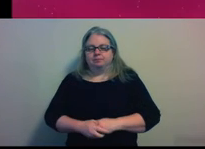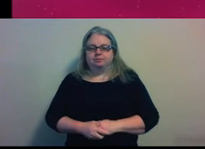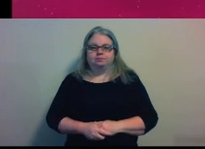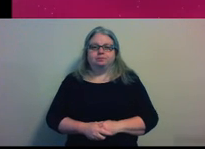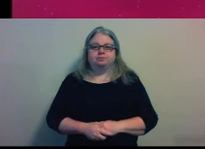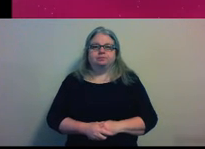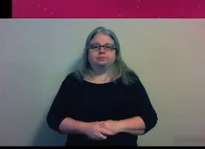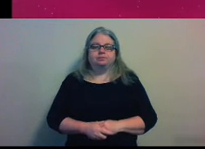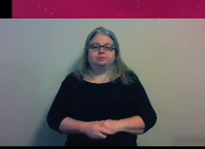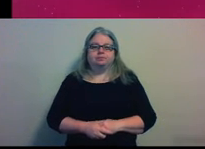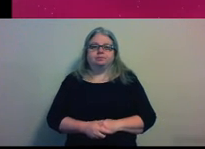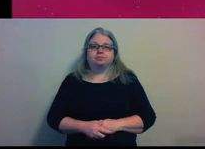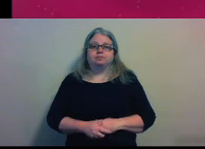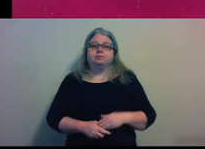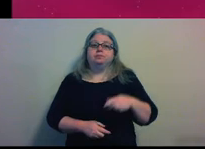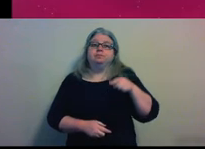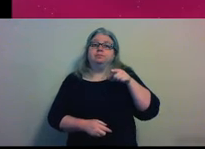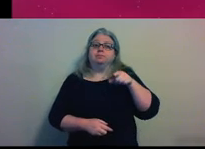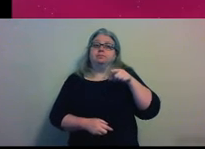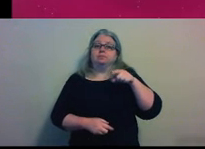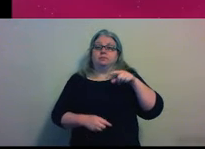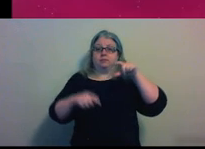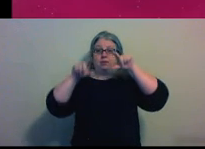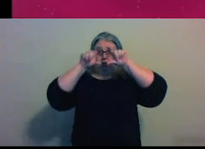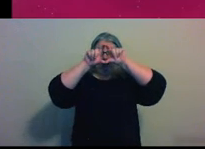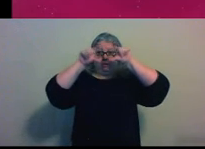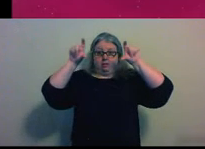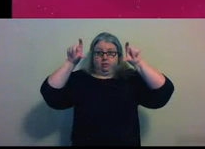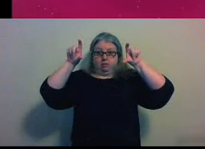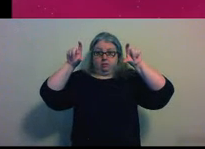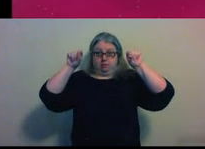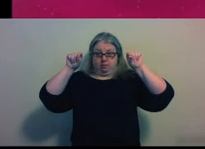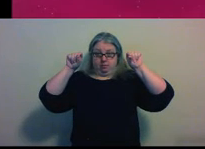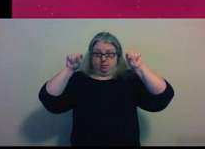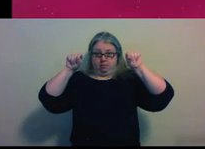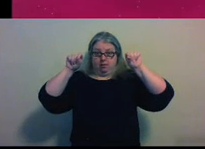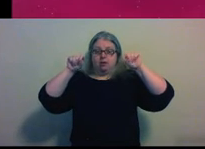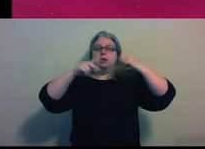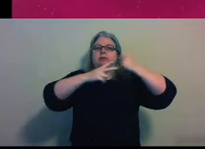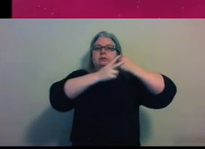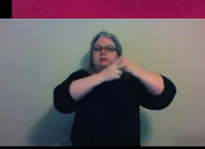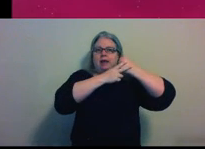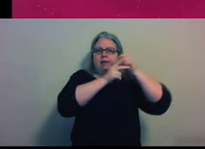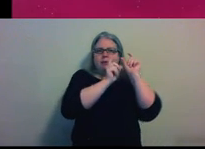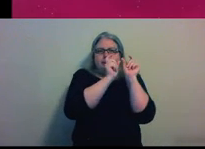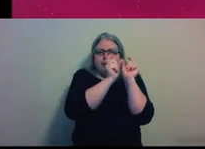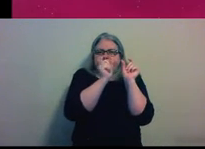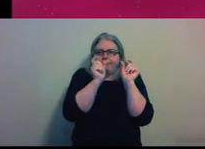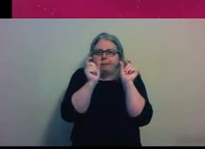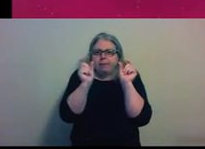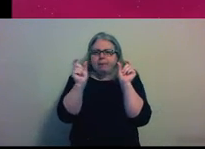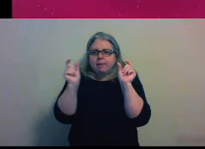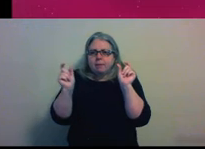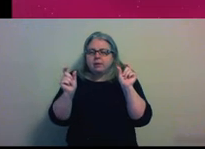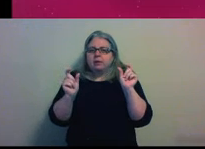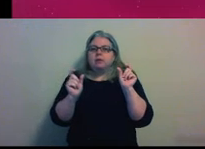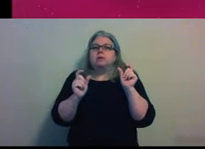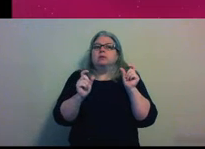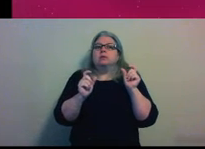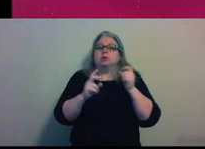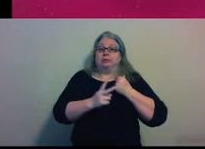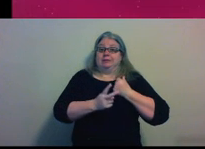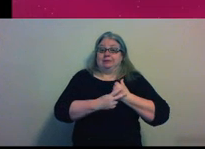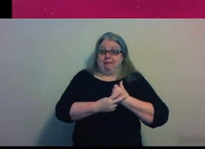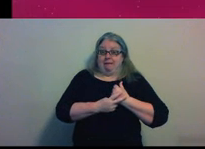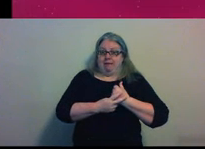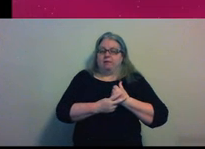What I've done here is bookmarked my Blackboard Collaborate sessions onto my toolbar in Chrome. That